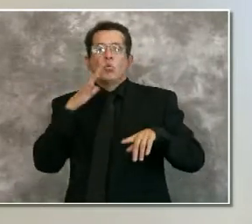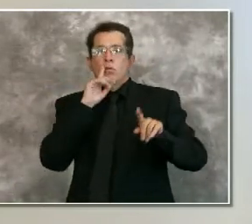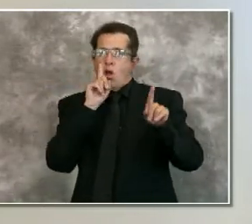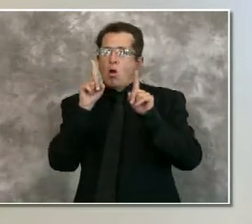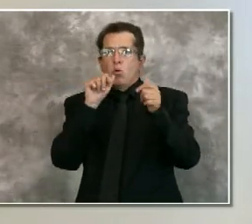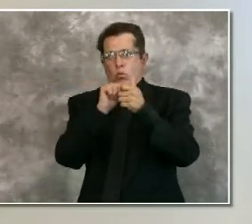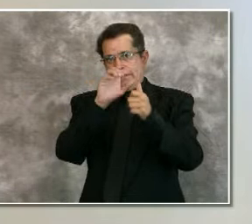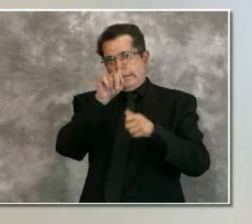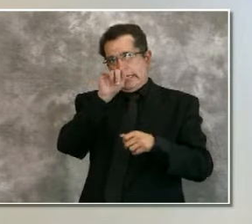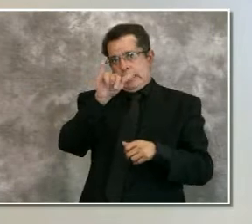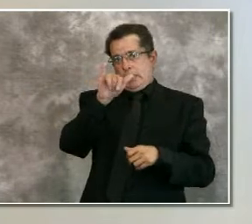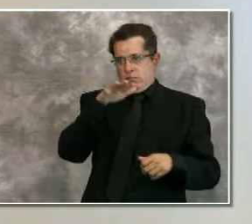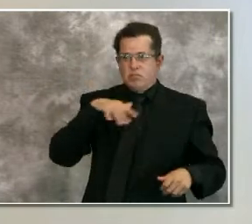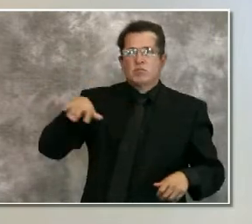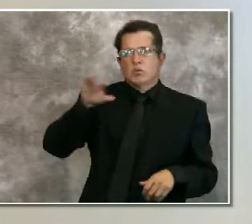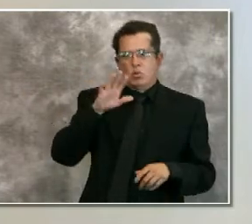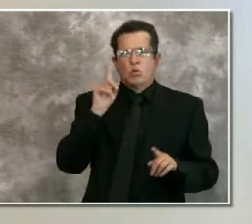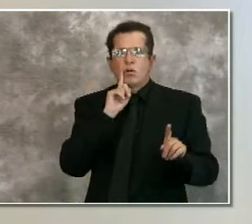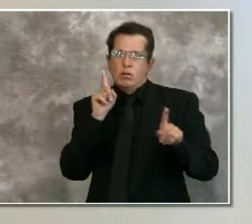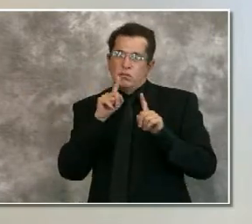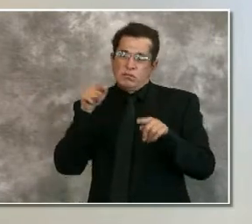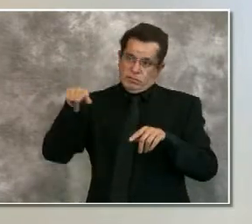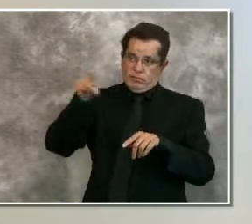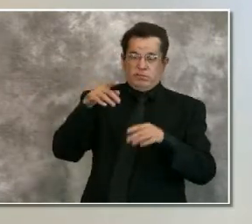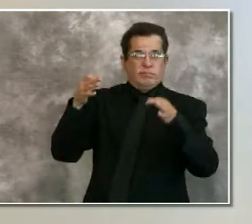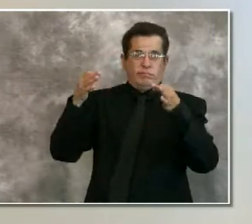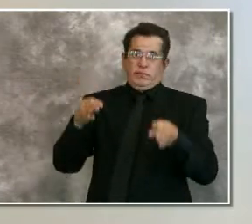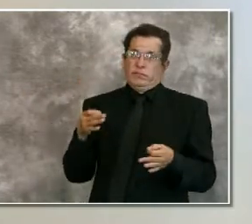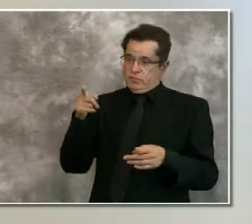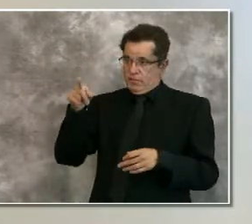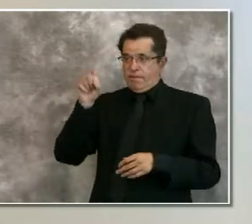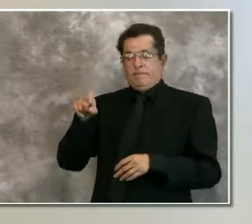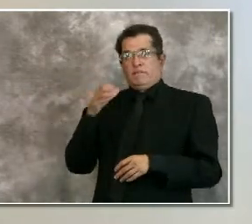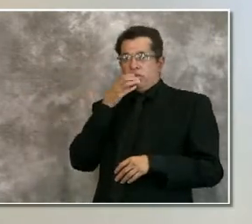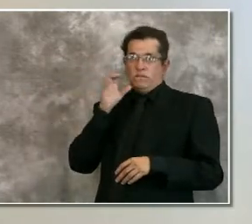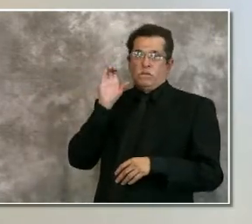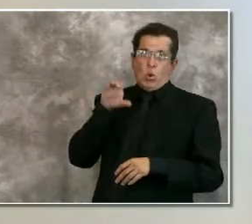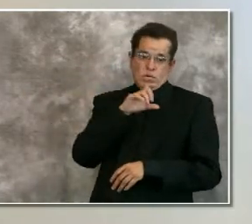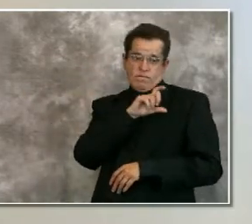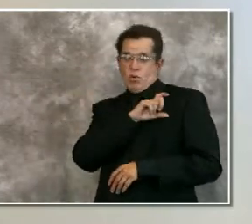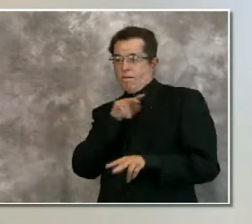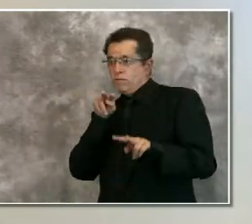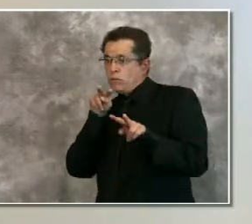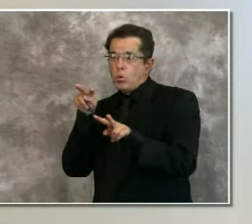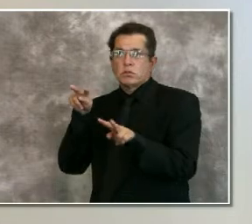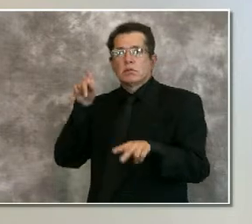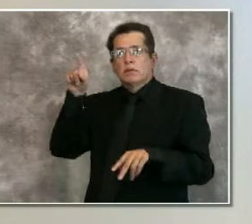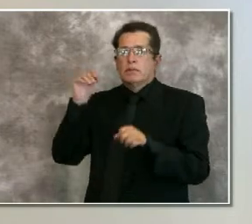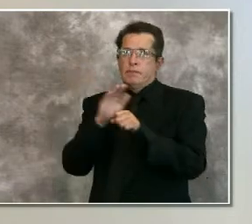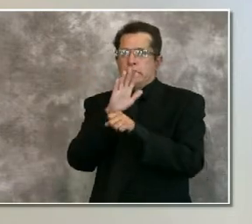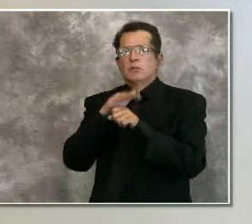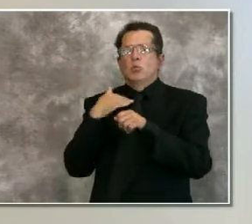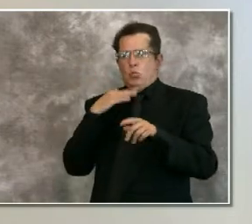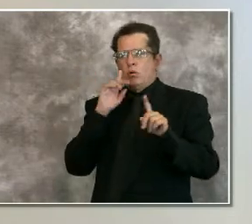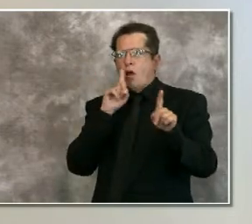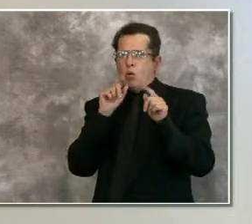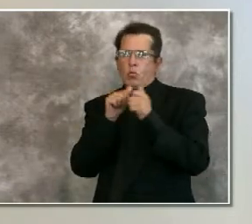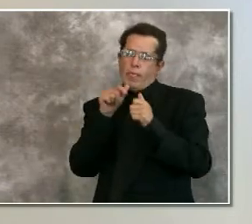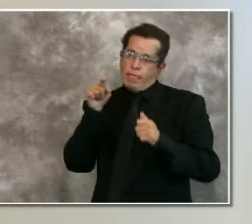and ascertain. They're the ones who have to enforce what is happening at the beaches and get a sense from them of if there's some action they would like us